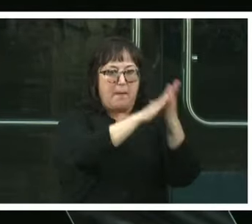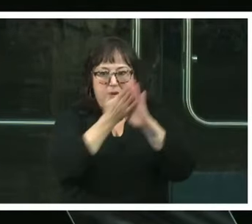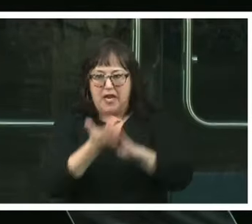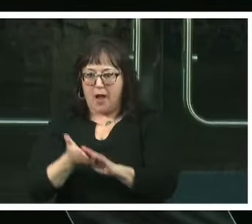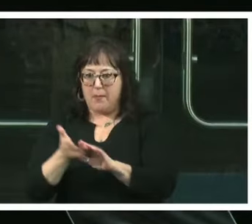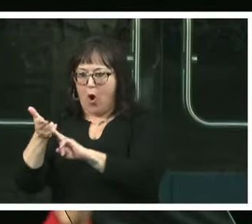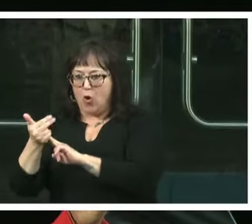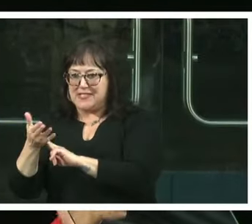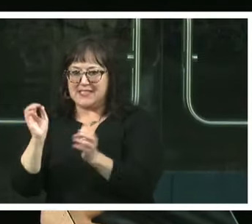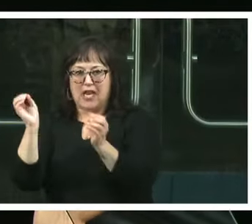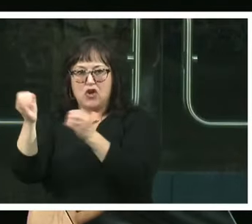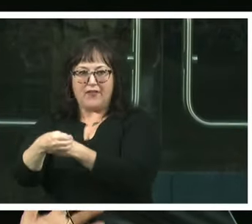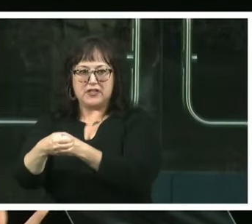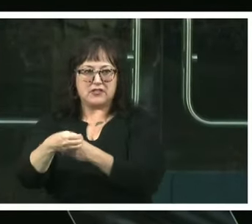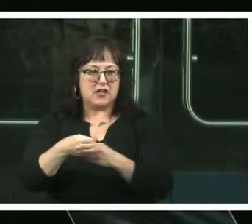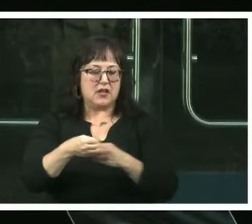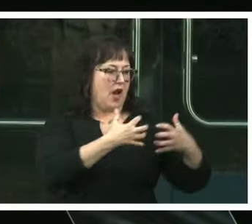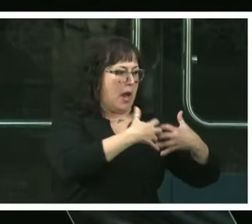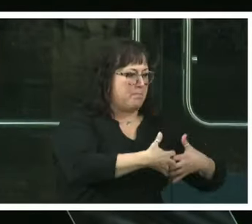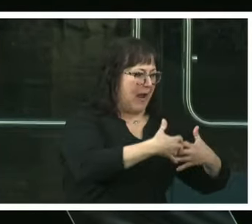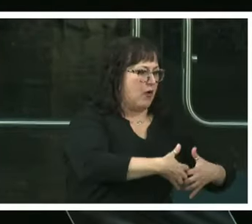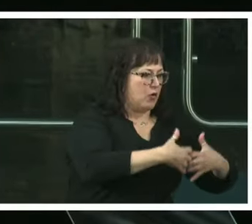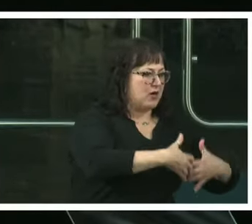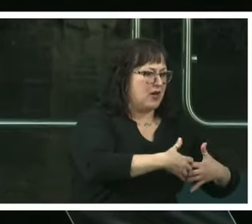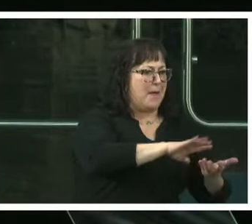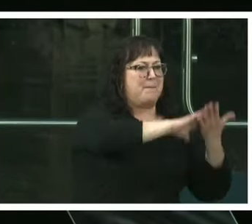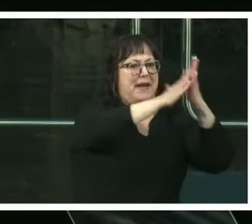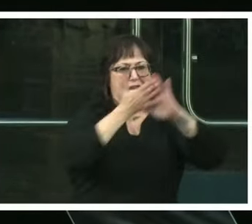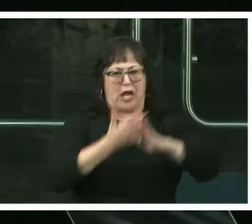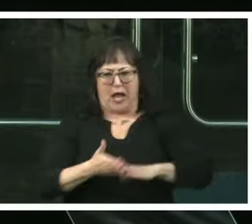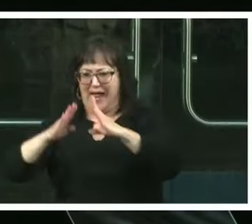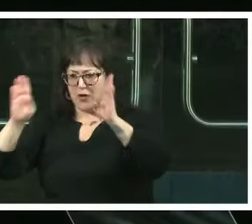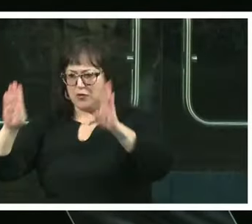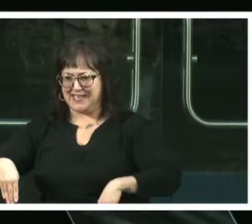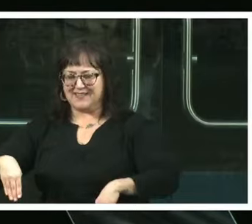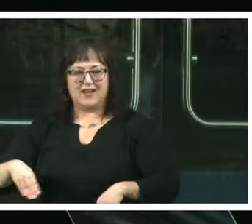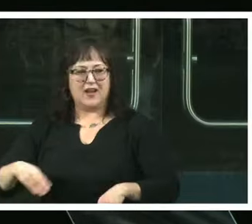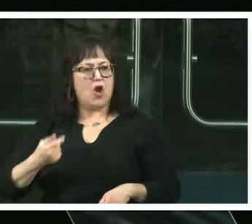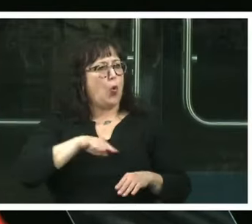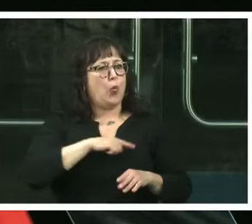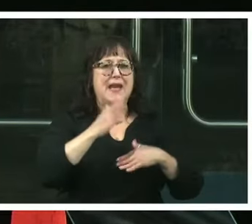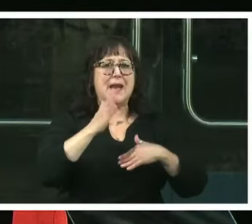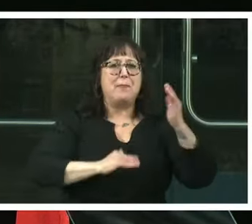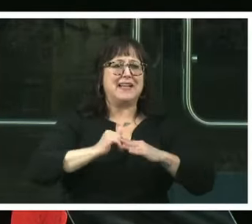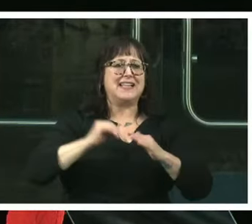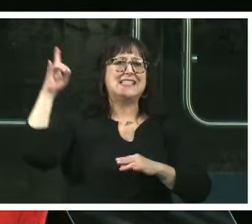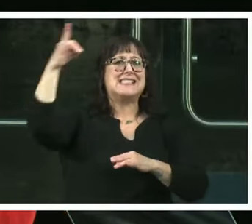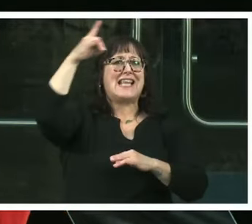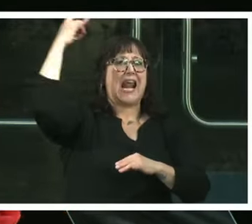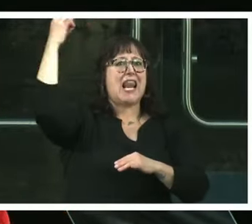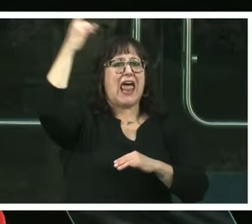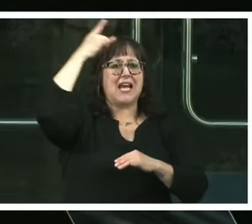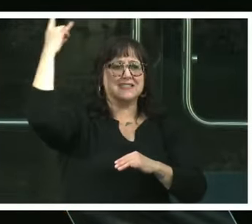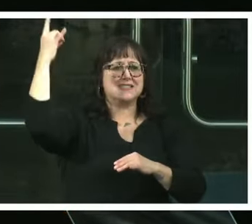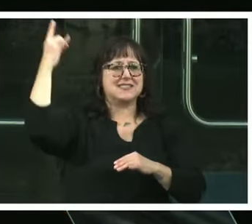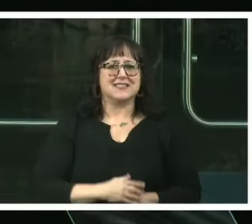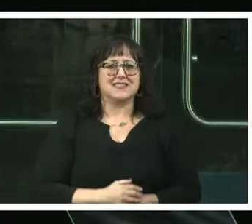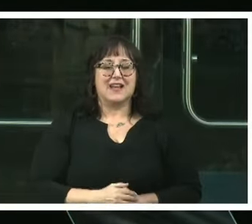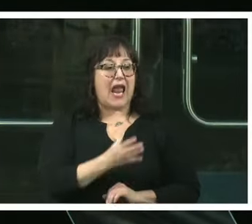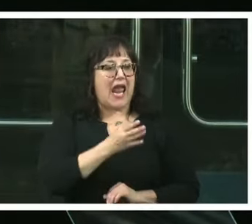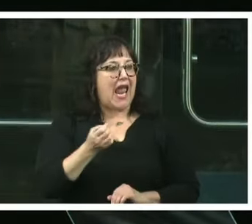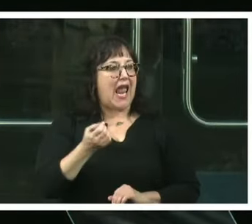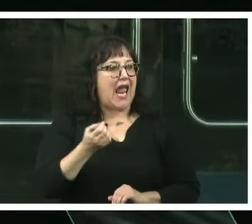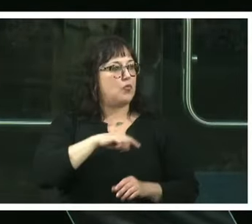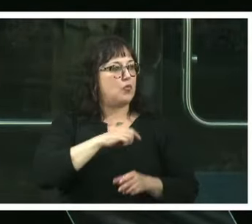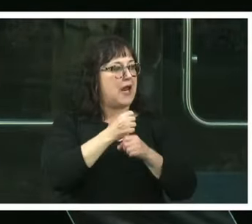and offices, power plants into housing and new neighborhoods. We build satellites that sweep across the sky, and